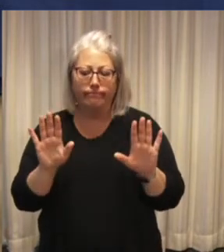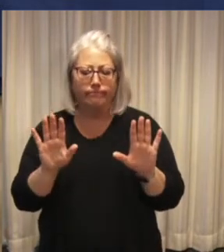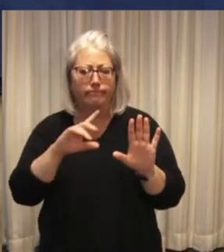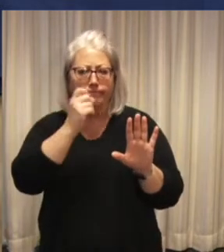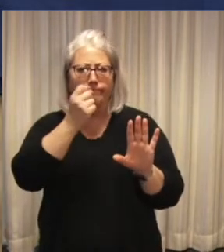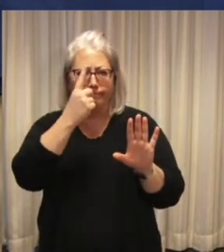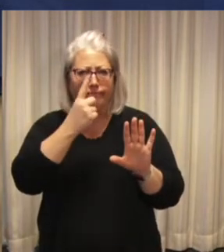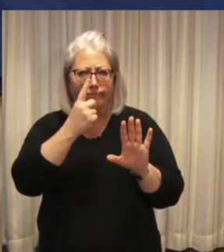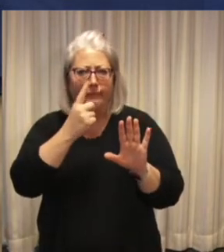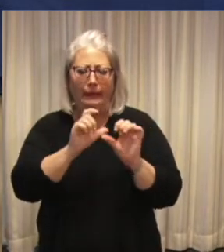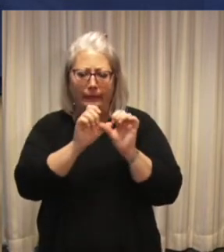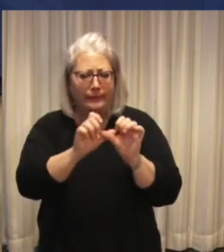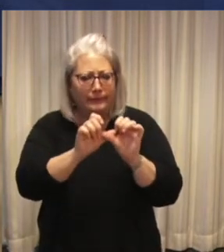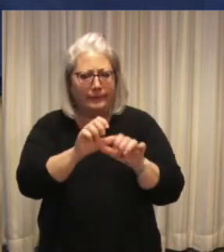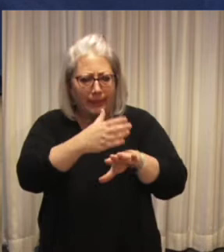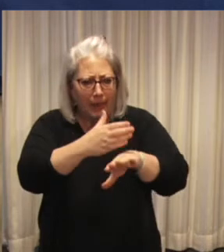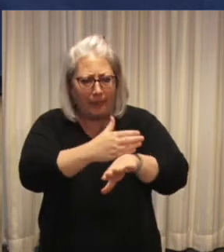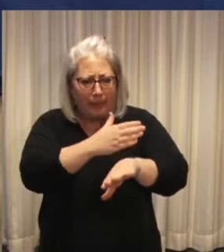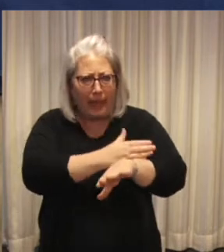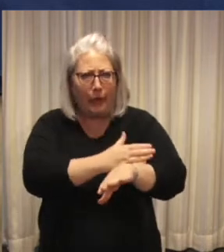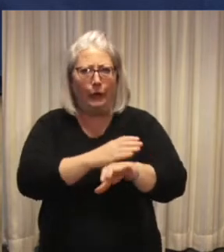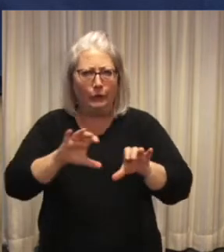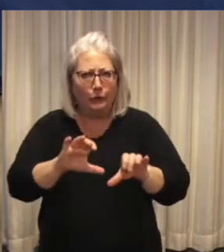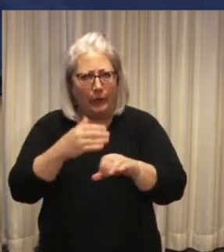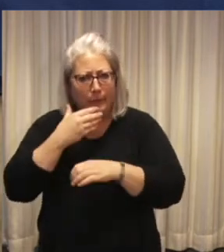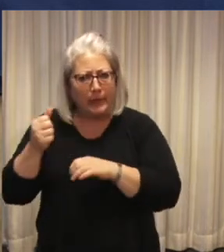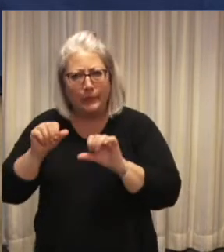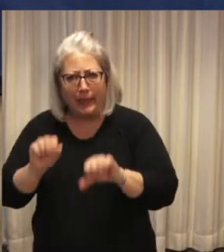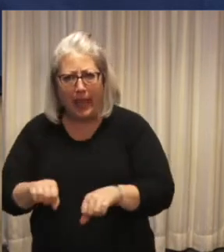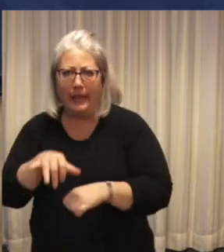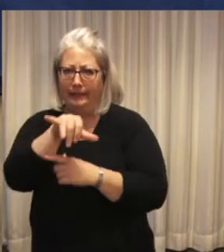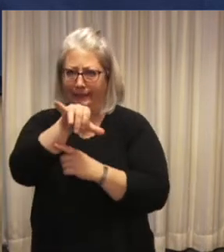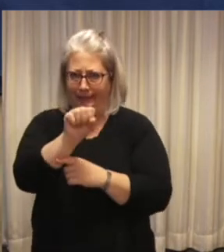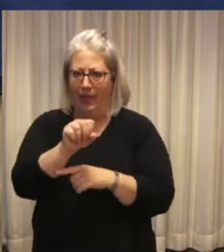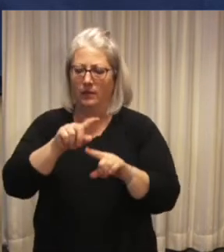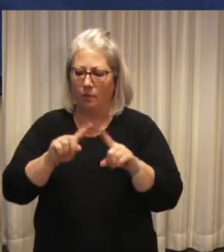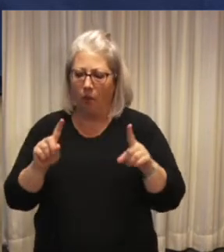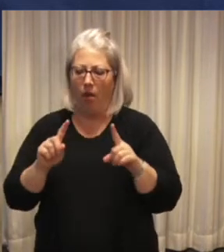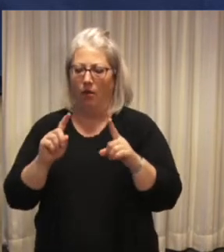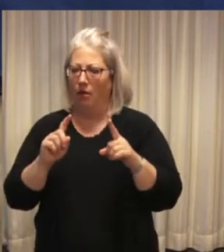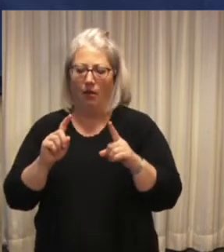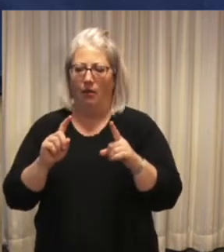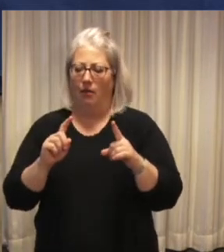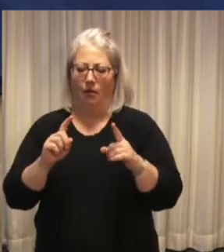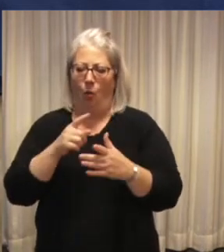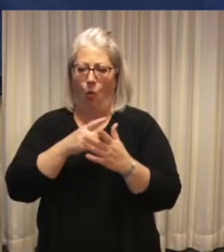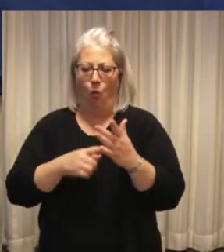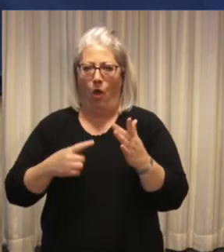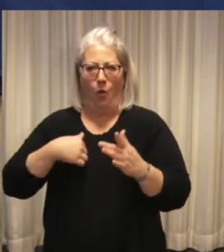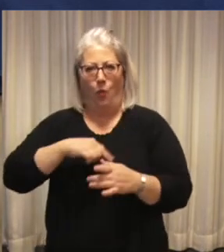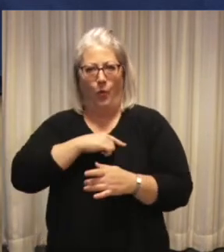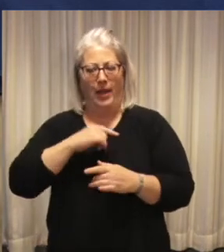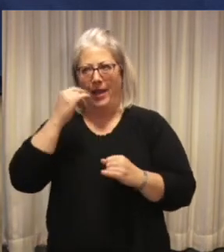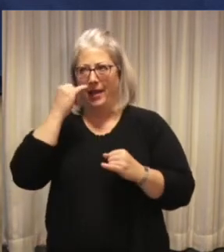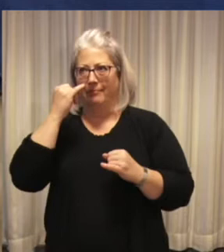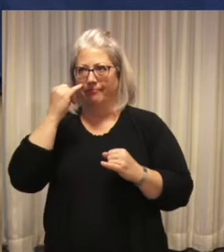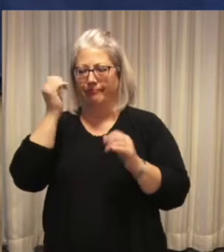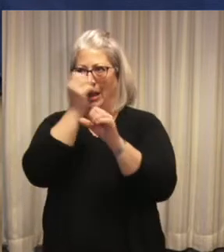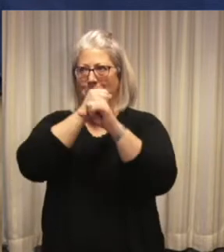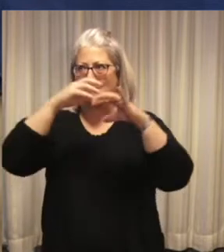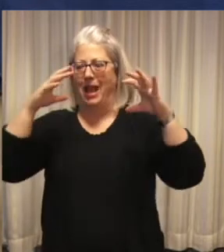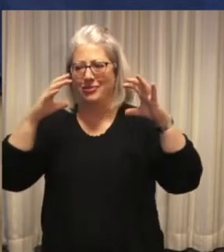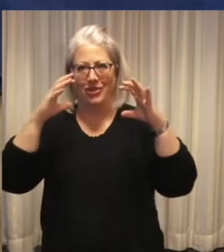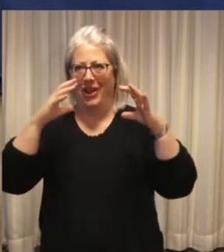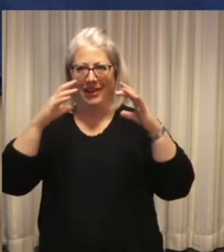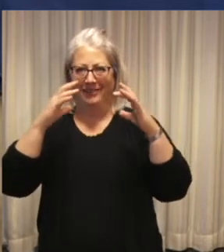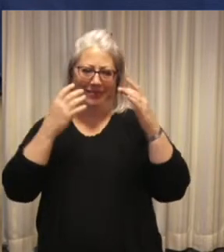best we can, but we're just asking so many folks to go way out of the bounds of what they're used to. So, and I am so proud.